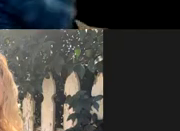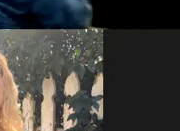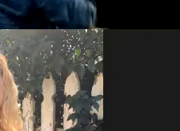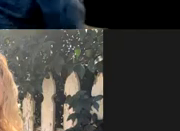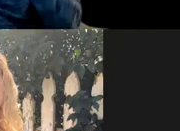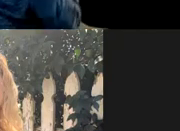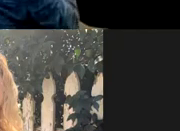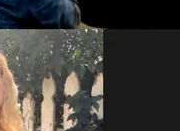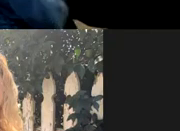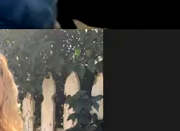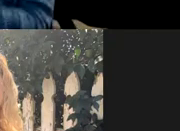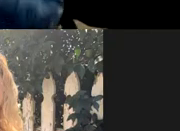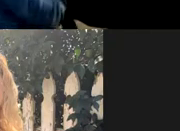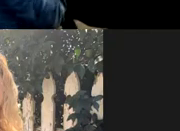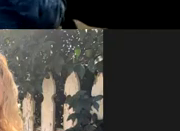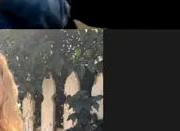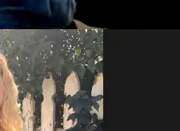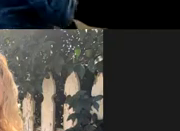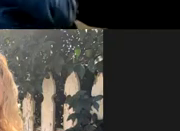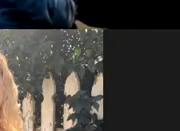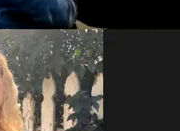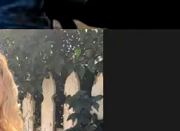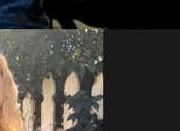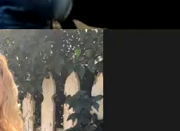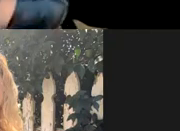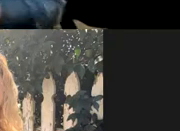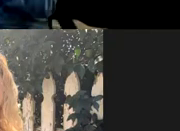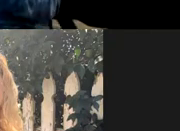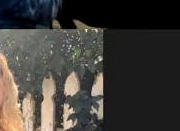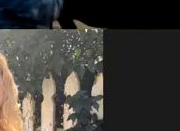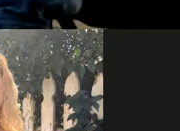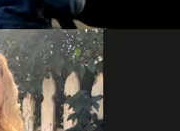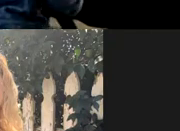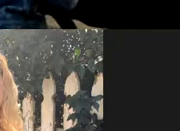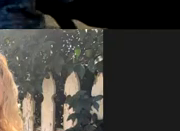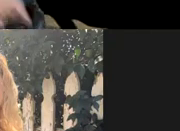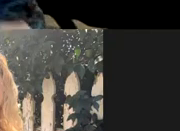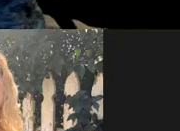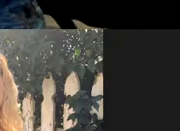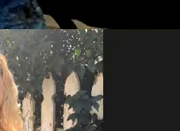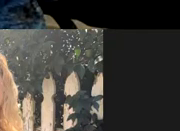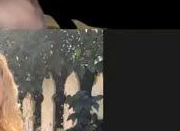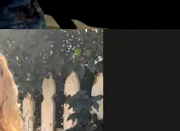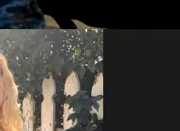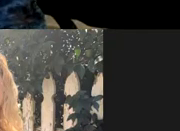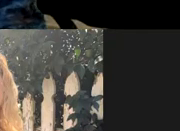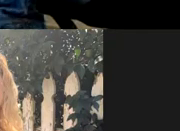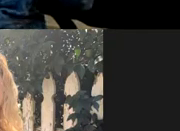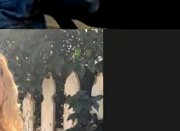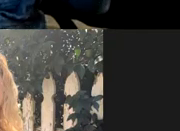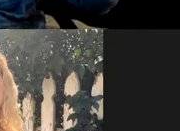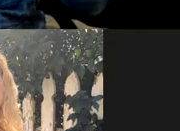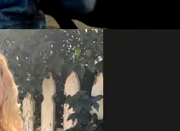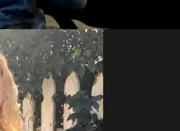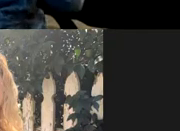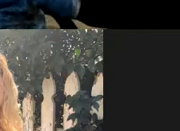still do that complaint anonymously, and then the Fair Housing Office can conduct their own investigation, do things like hiring testers